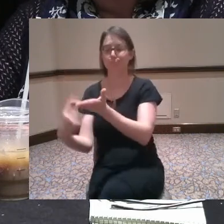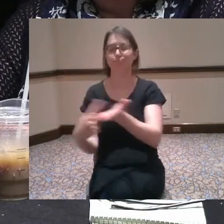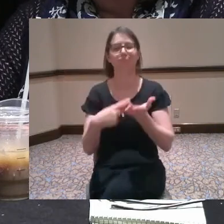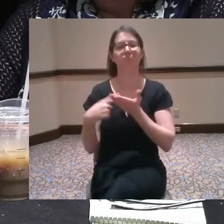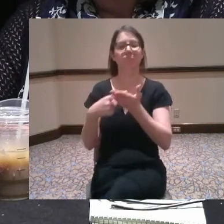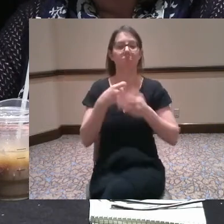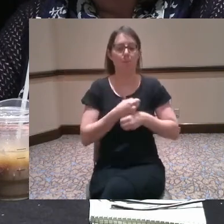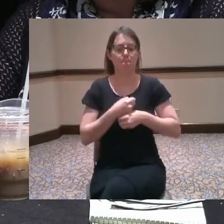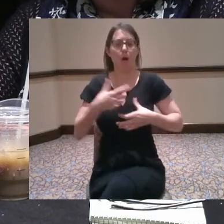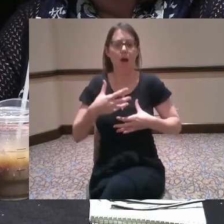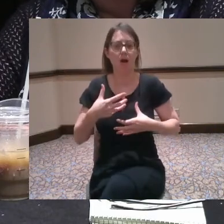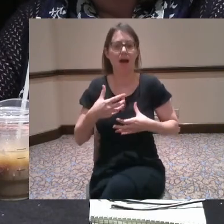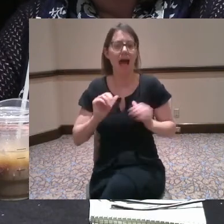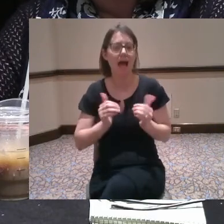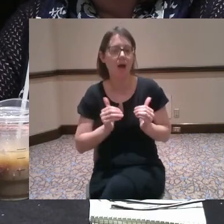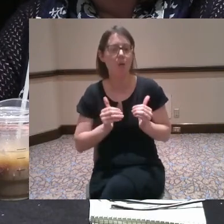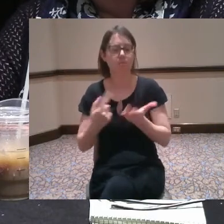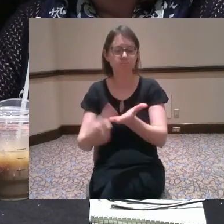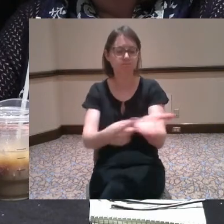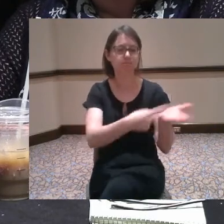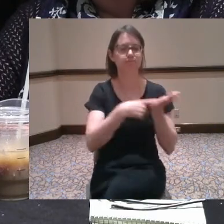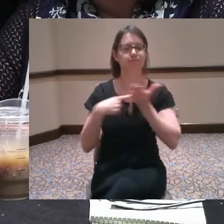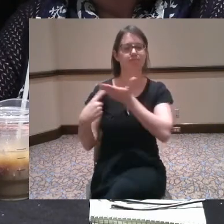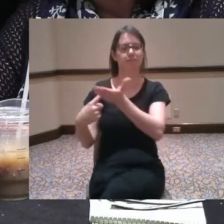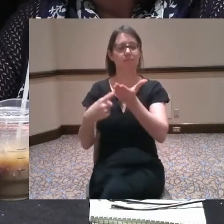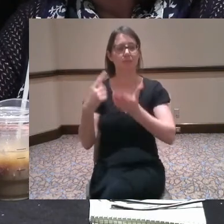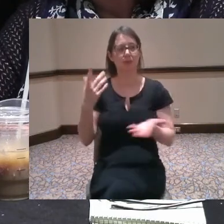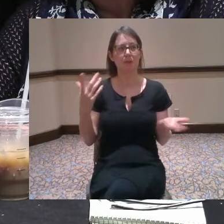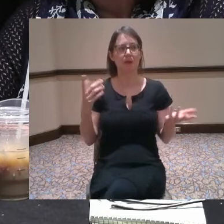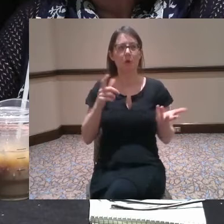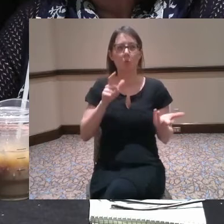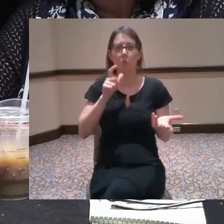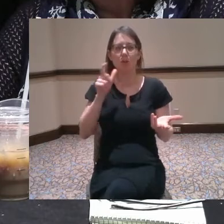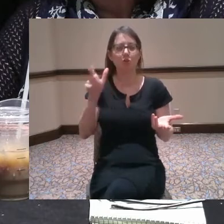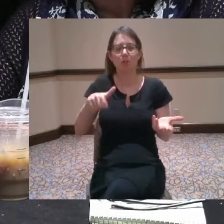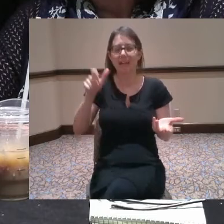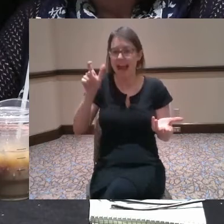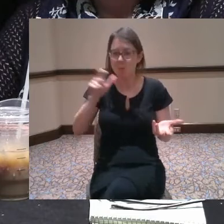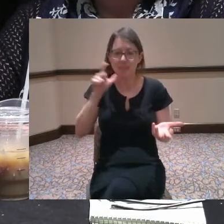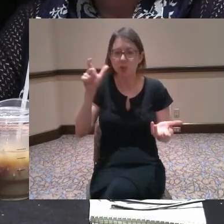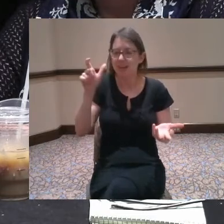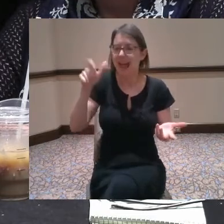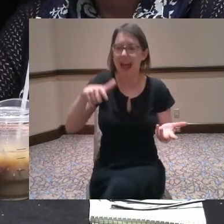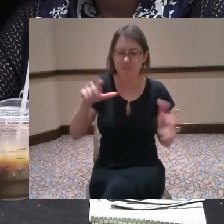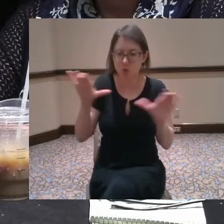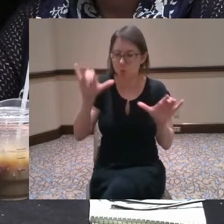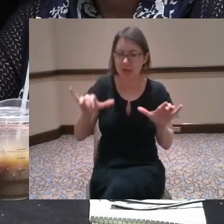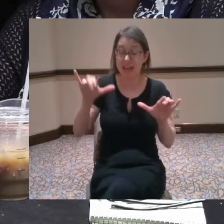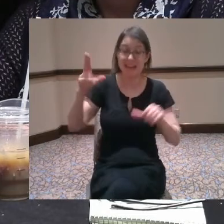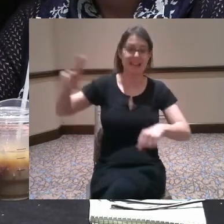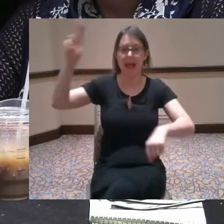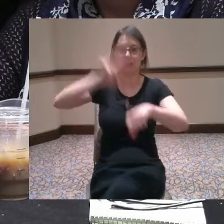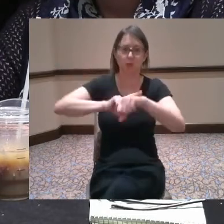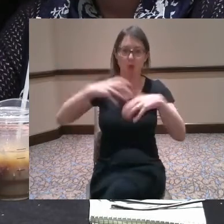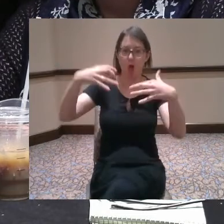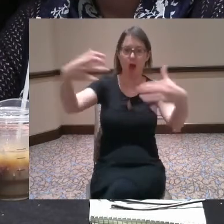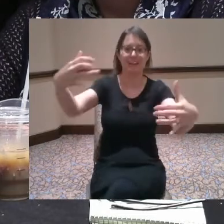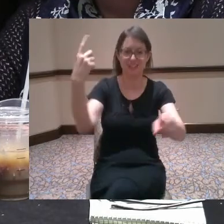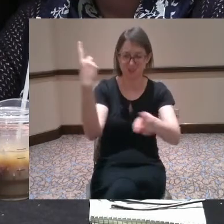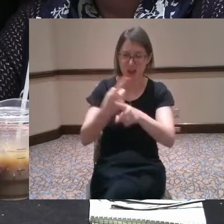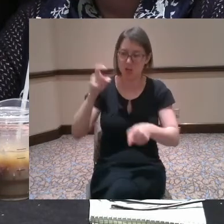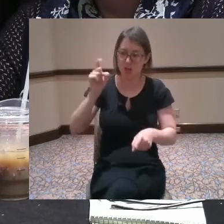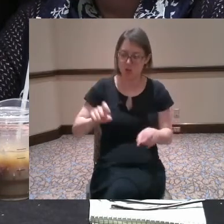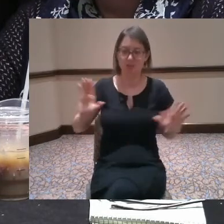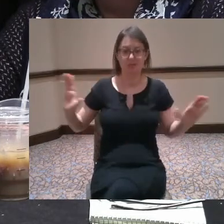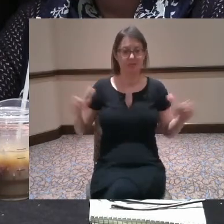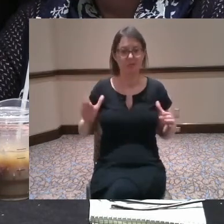we can grow. Because we shouldn't necessarily have to do it in front of a national audience. We should be doing it in front